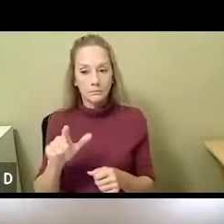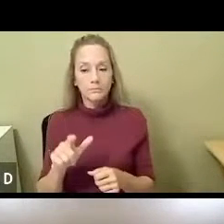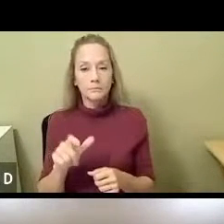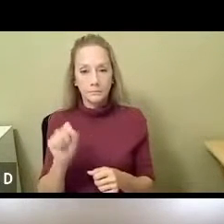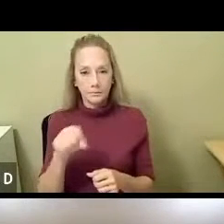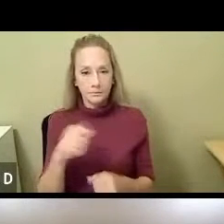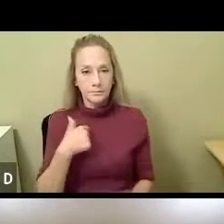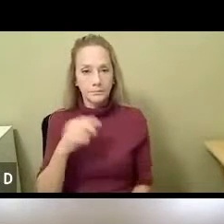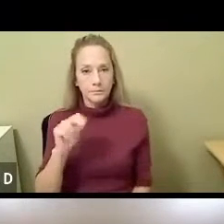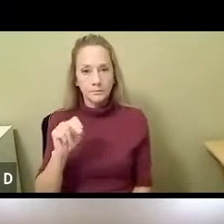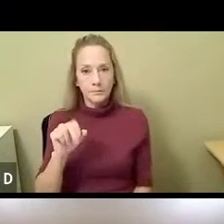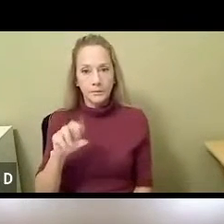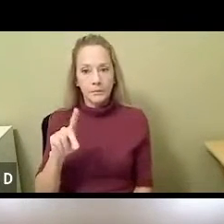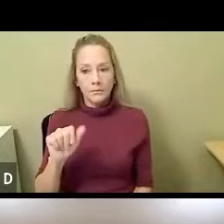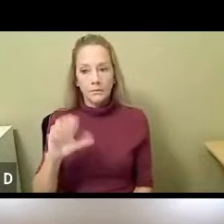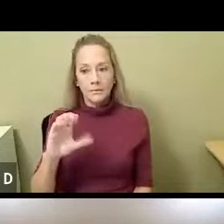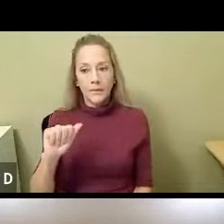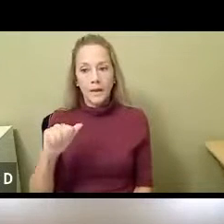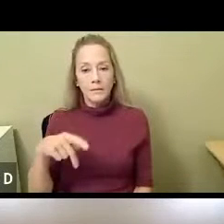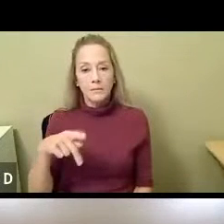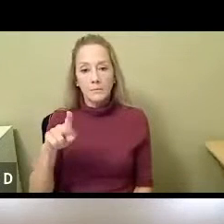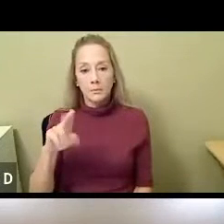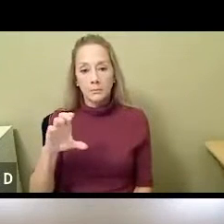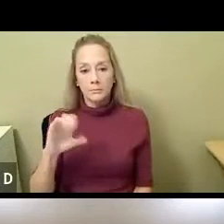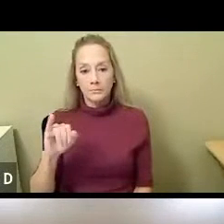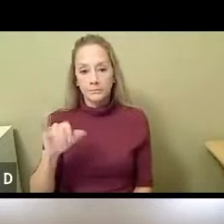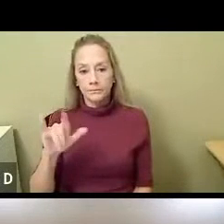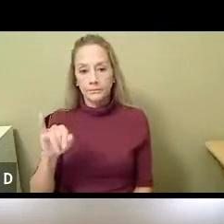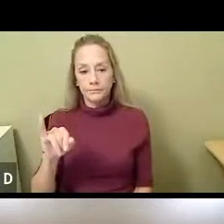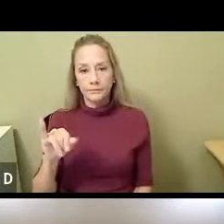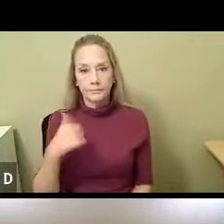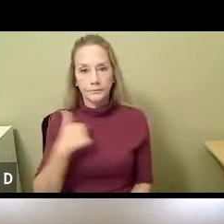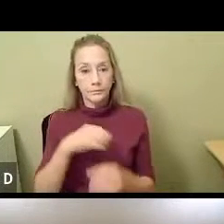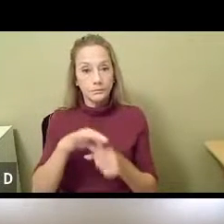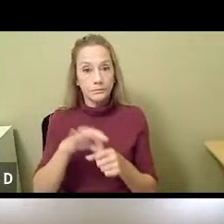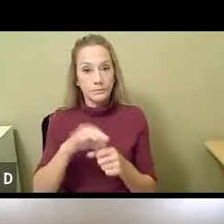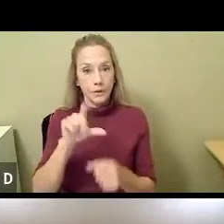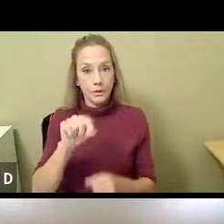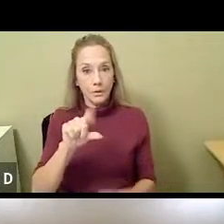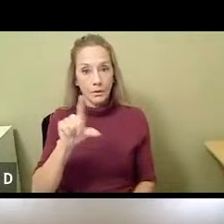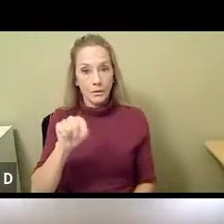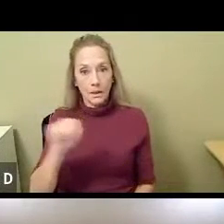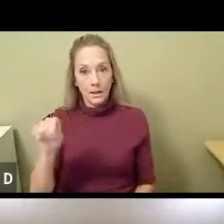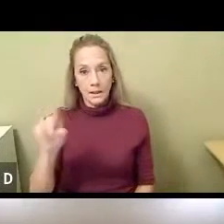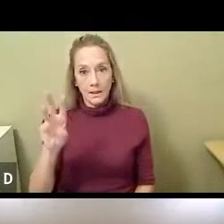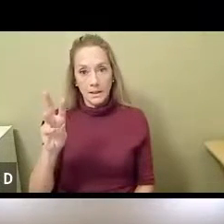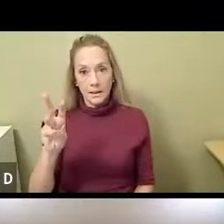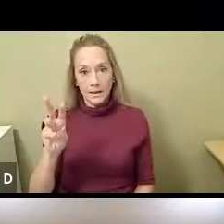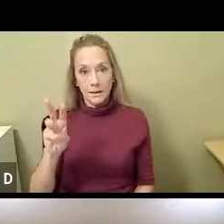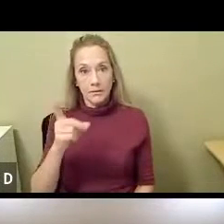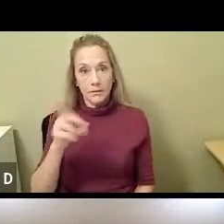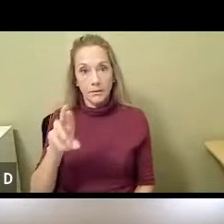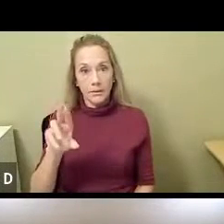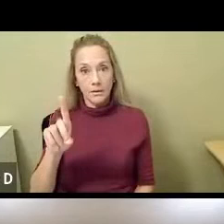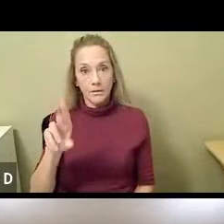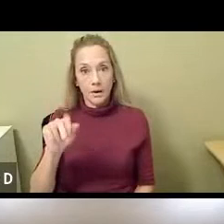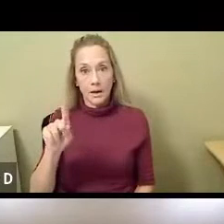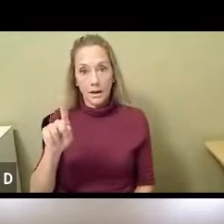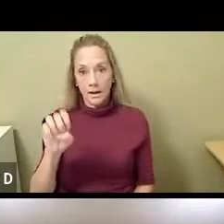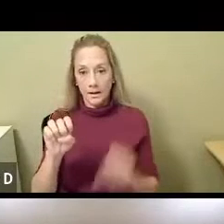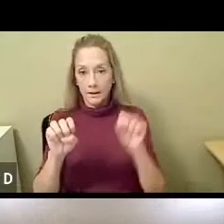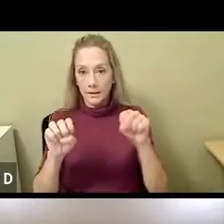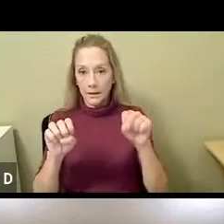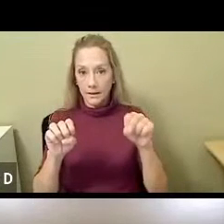Capitelli. We're voting to extend 2020-6. Dr. Drake?